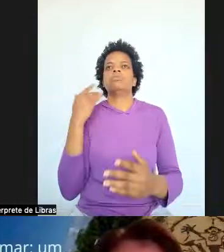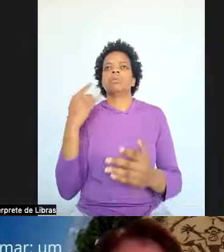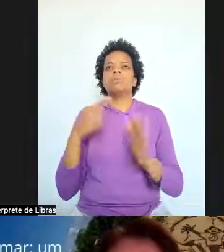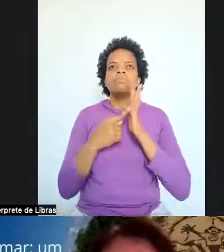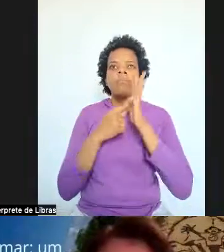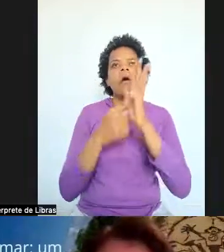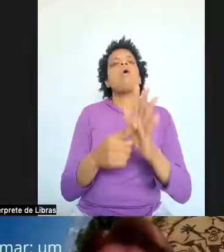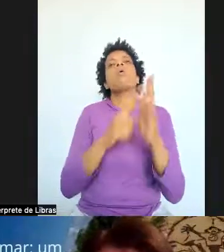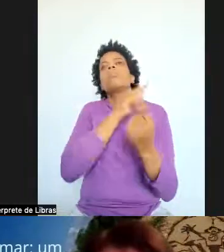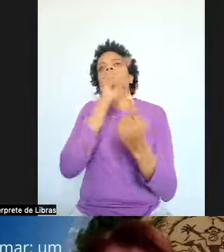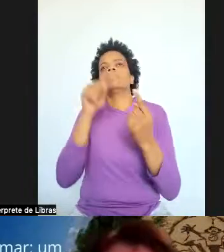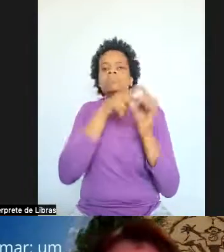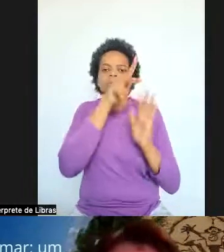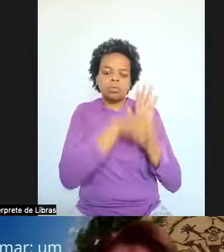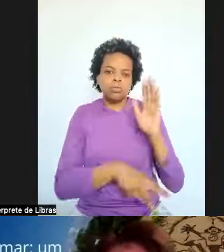species